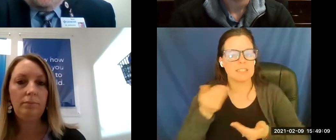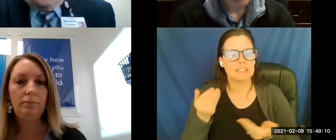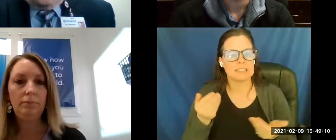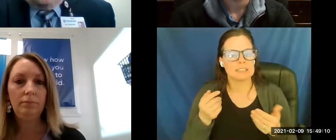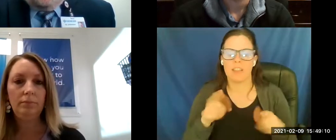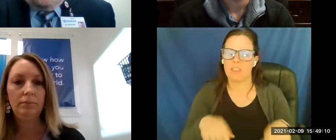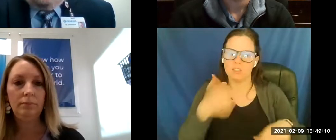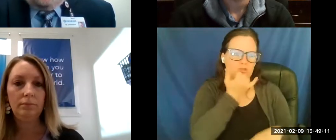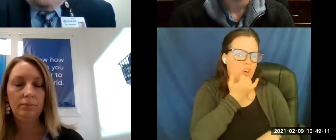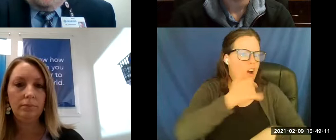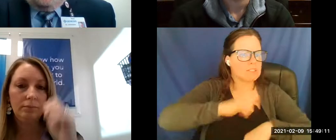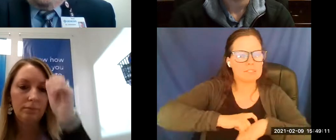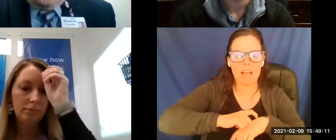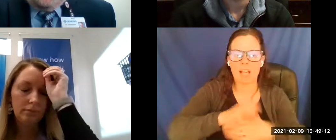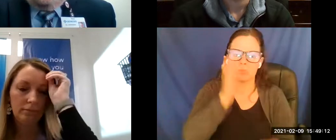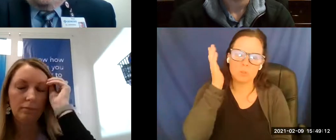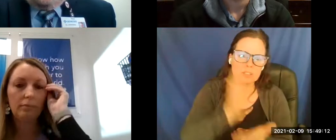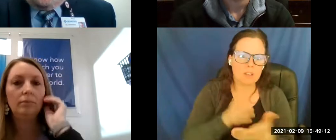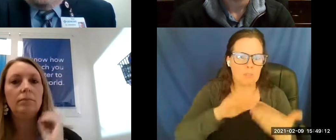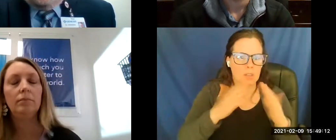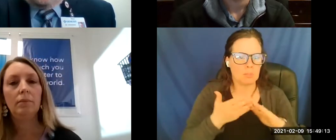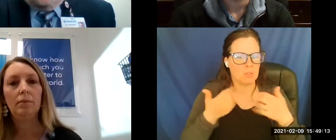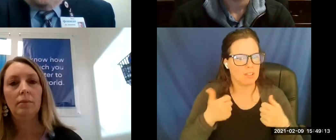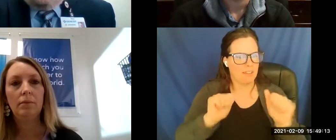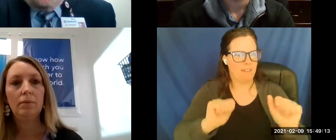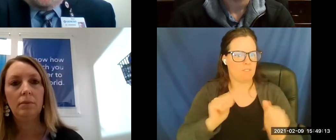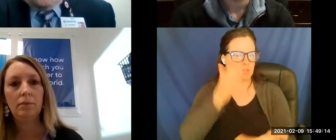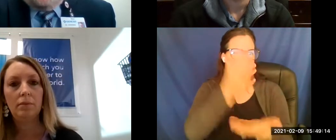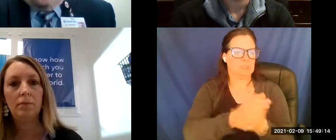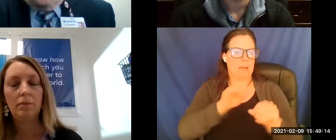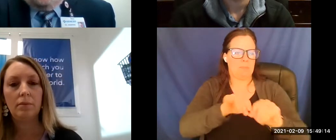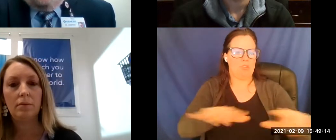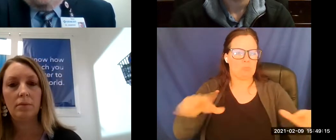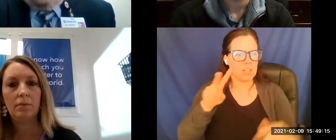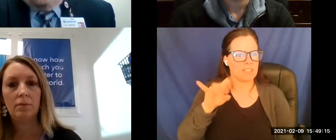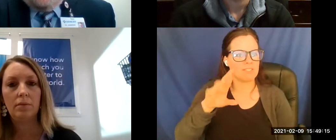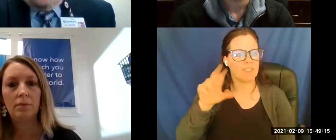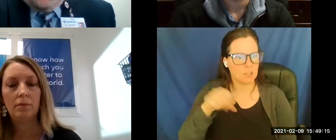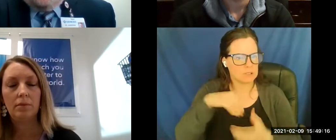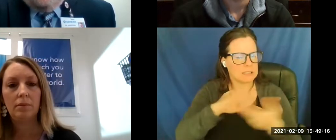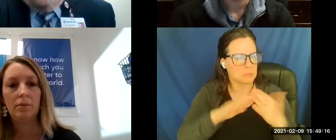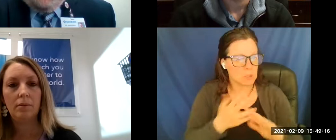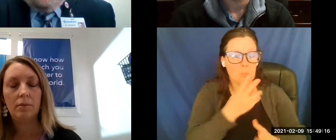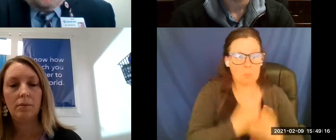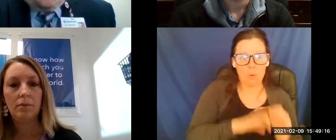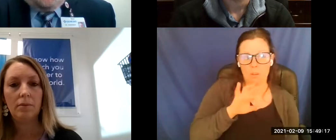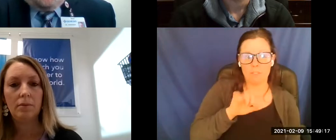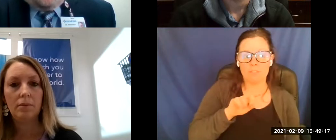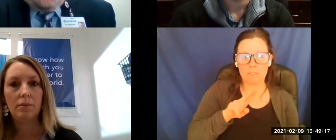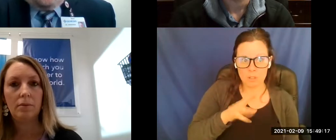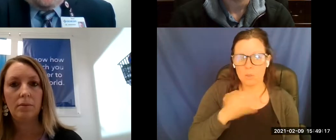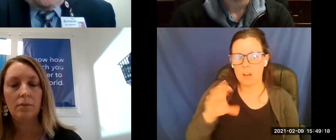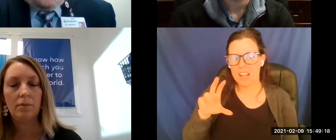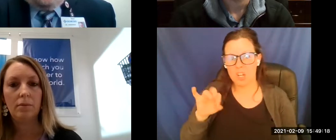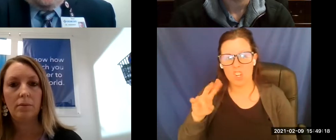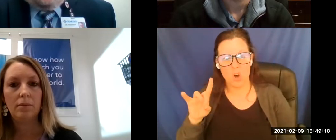time to let up our community efforts around stopping the spread of viruses in our community, both the flu virus and the COVID virus. So